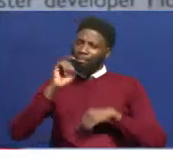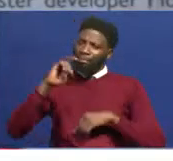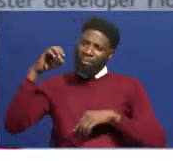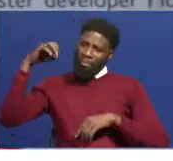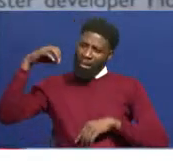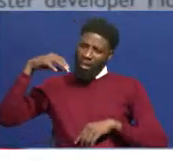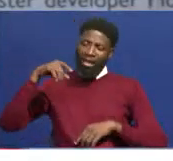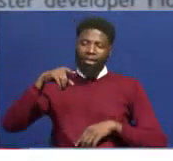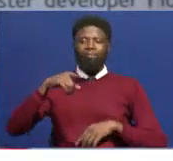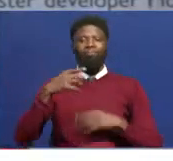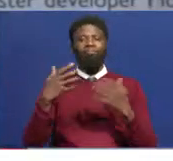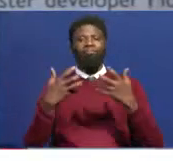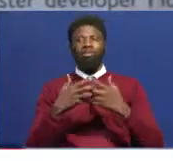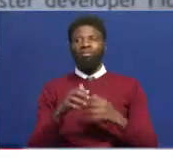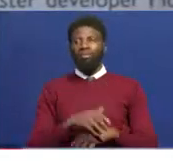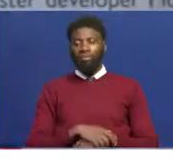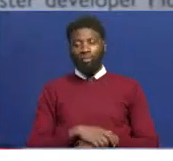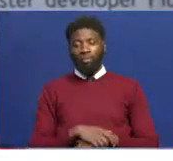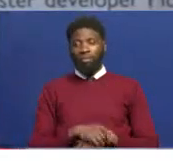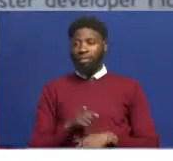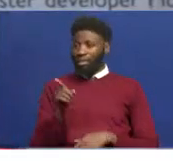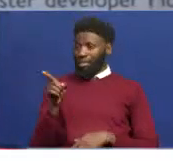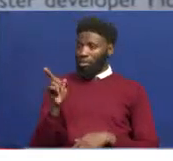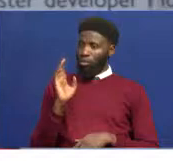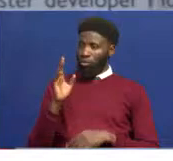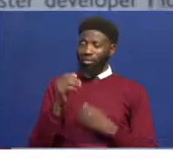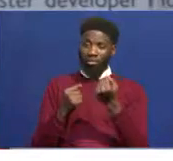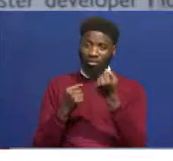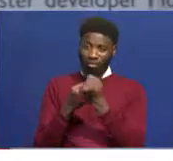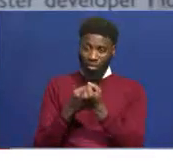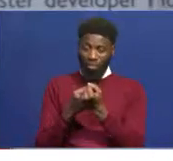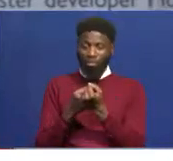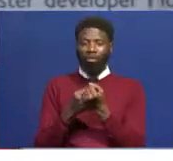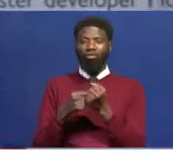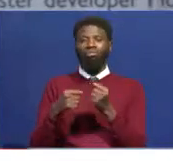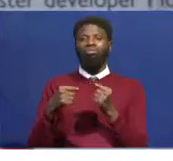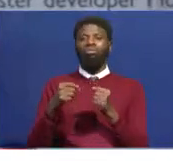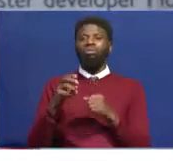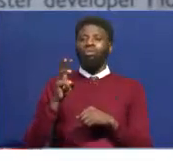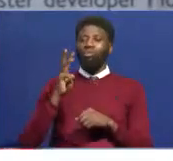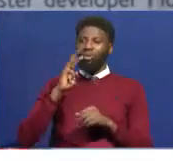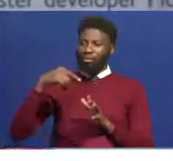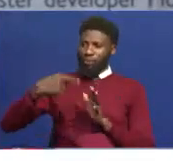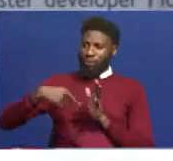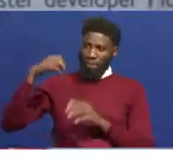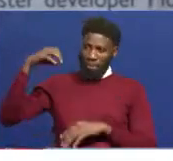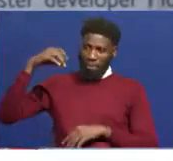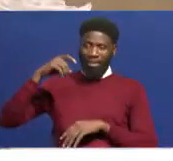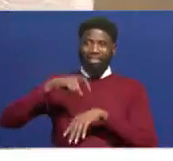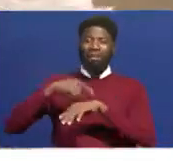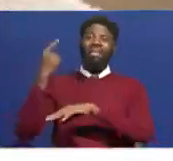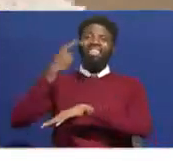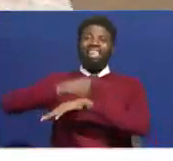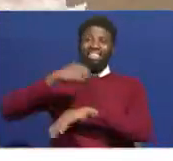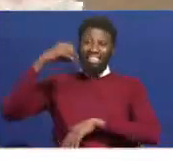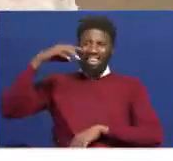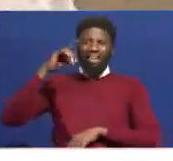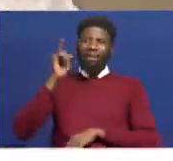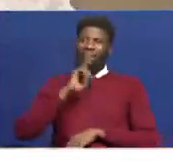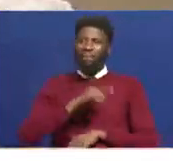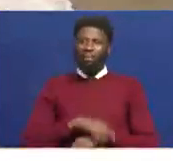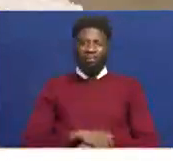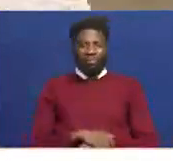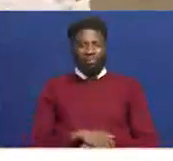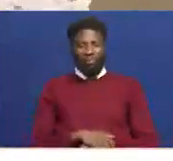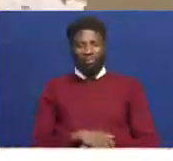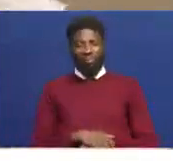to complement hydro during the day when the sun's intensity will be high, especially during the dry season. The power generator